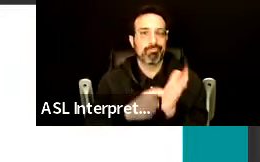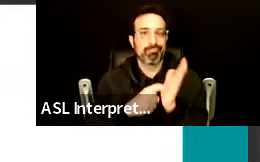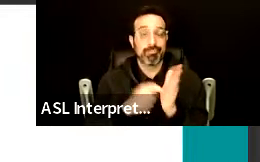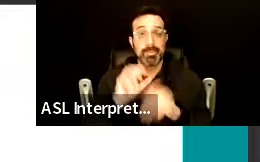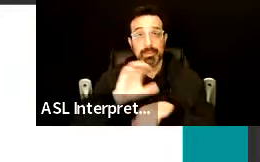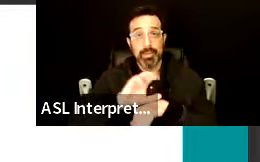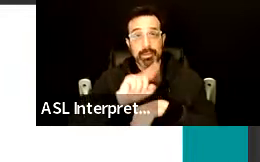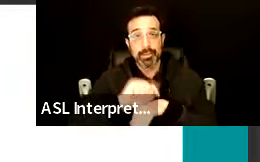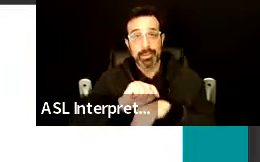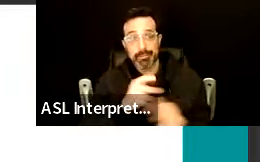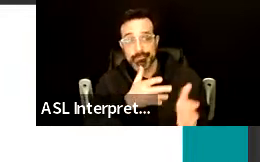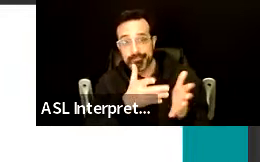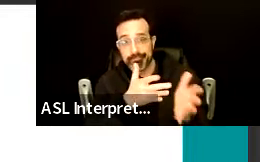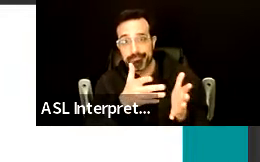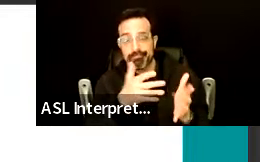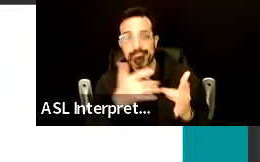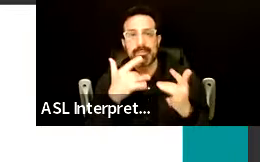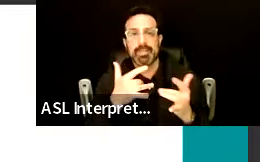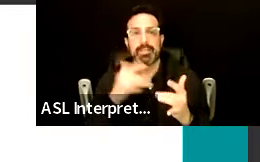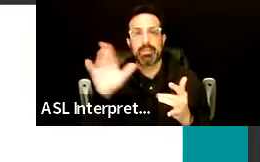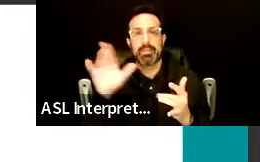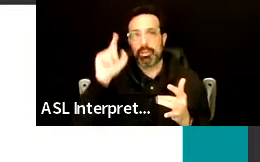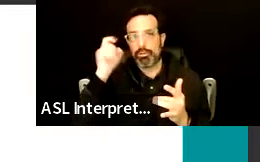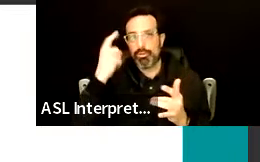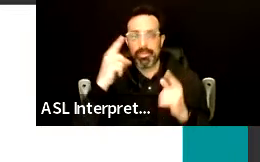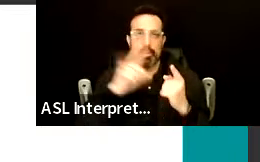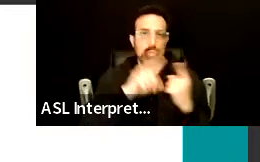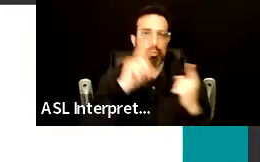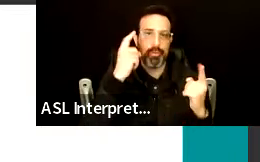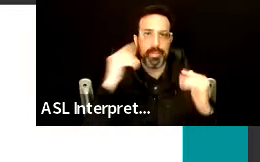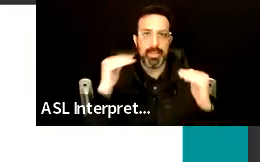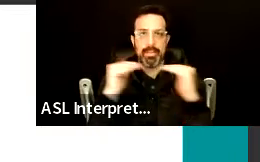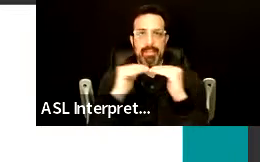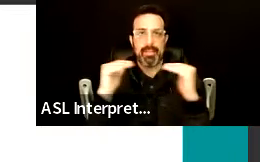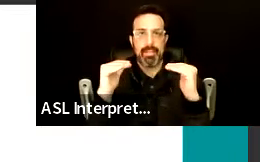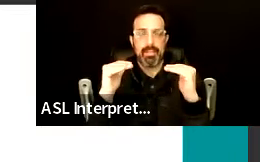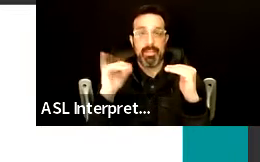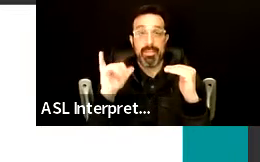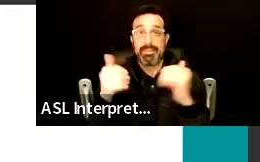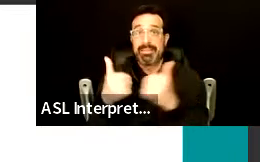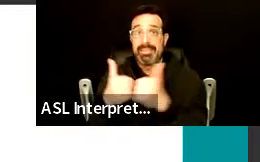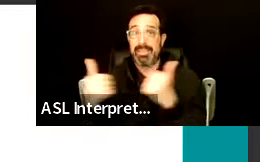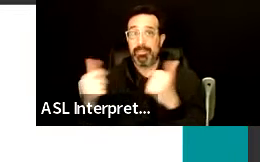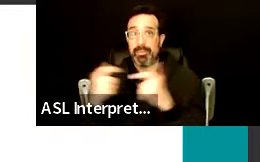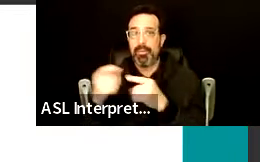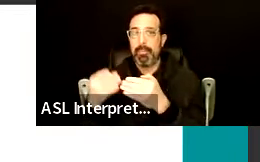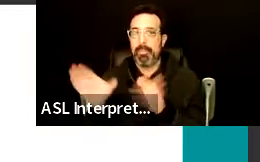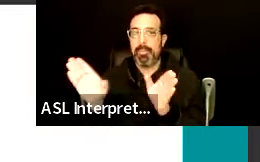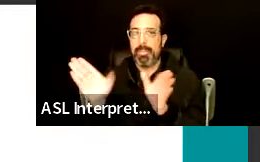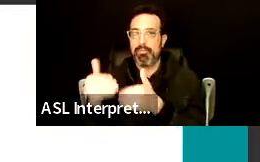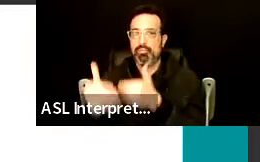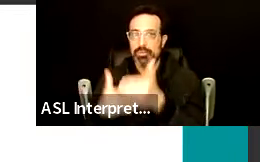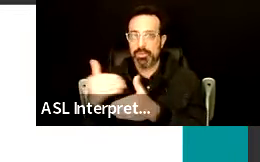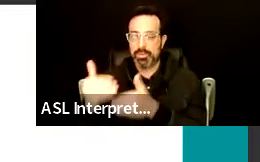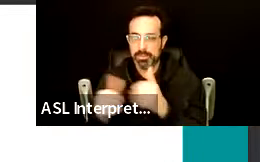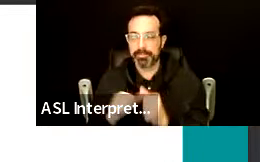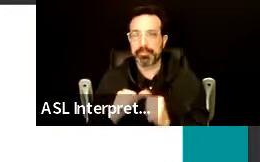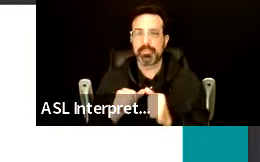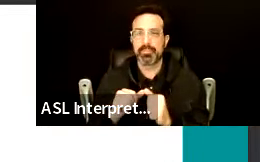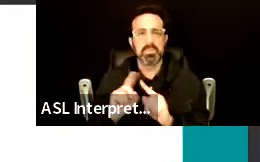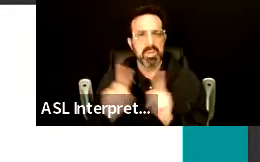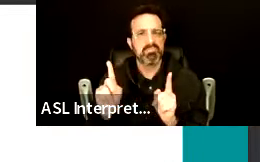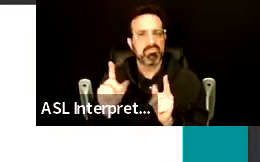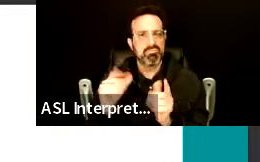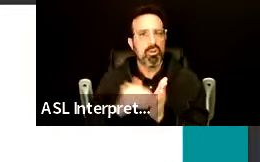Consultation is something that happens on that government-to-government level separately from any public process, but